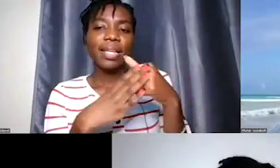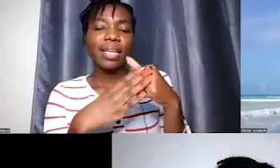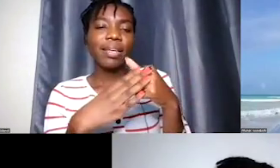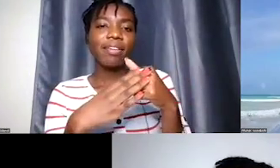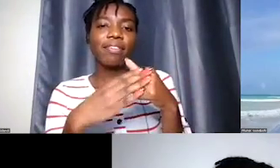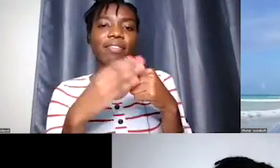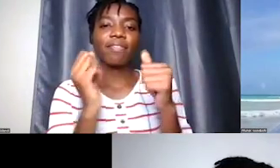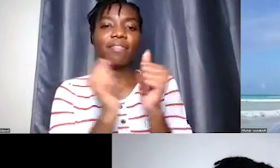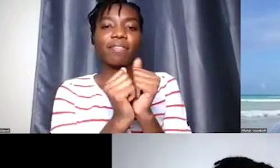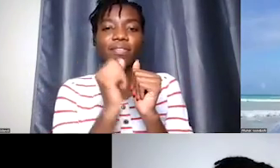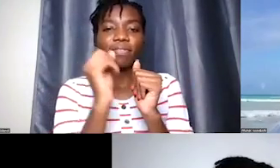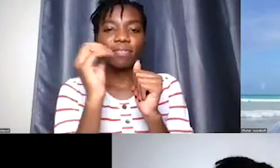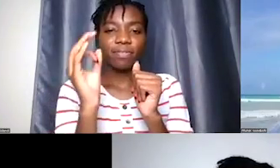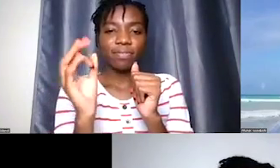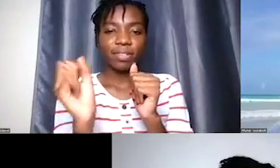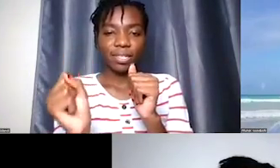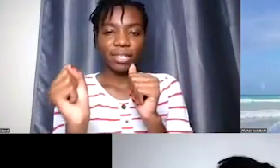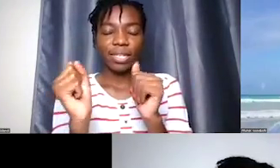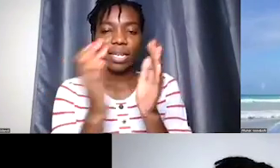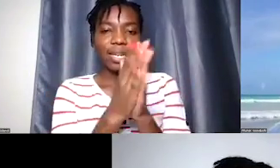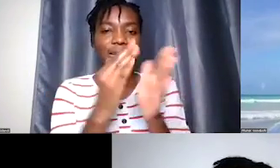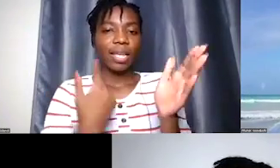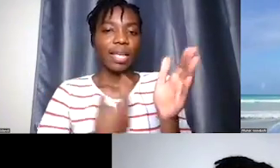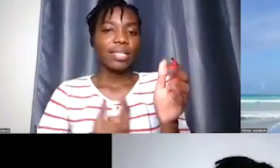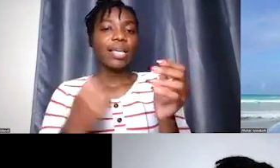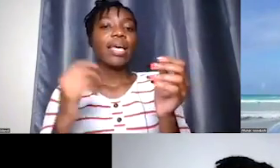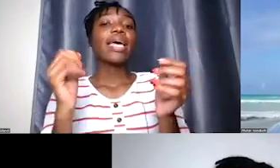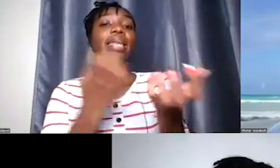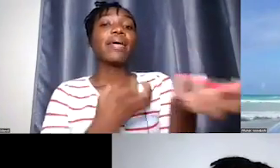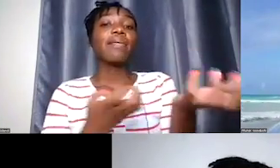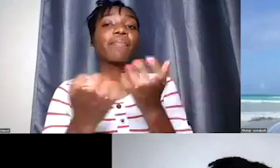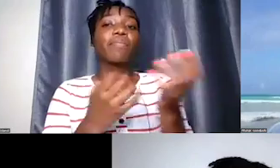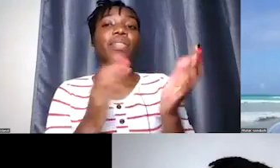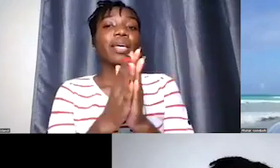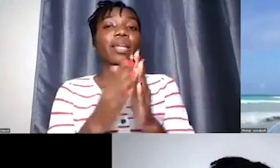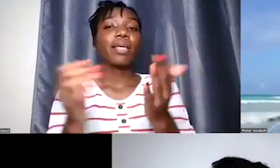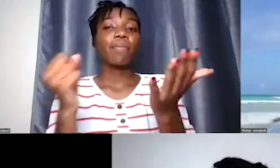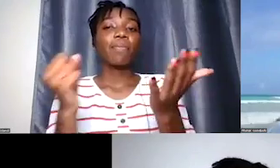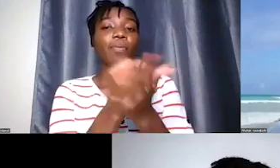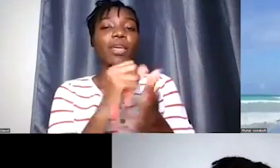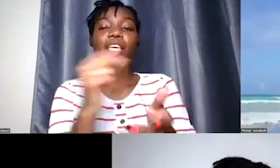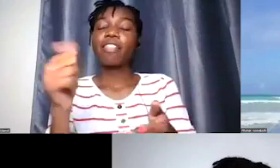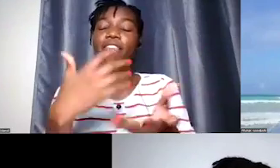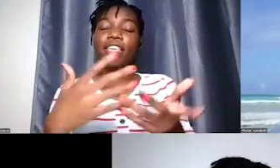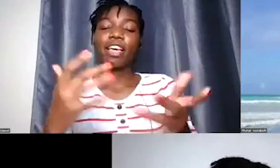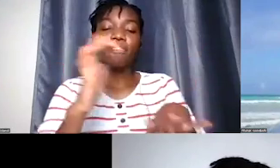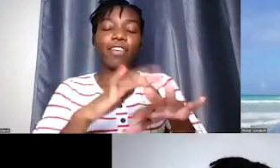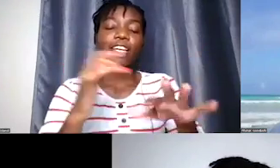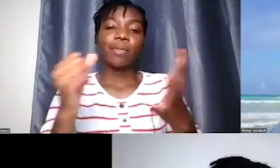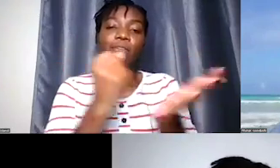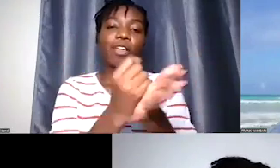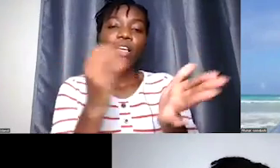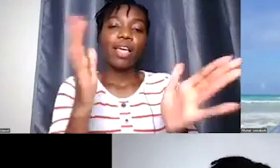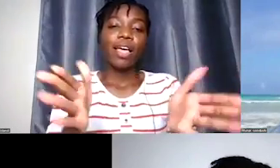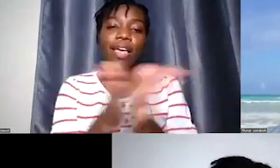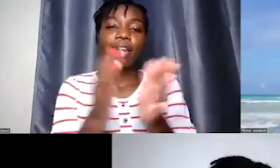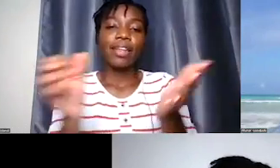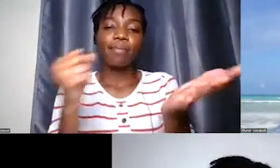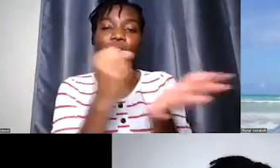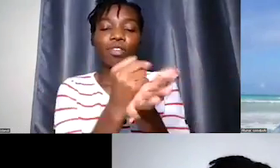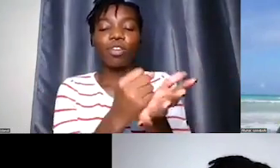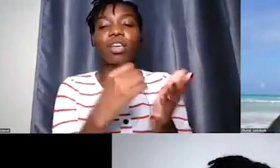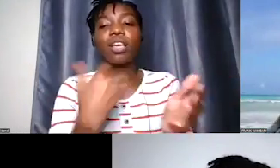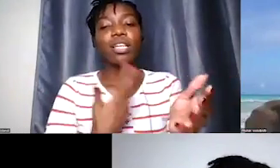demystify issues in entrepreneurship and employment, anything that affects employers, anything that affects employees. We try to demystify those. And